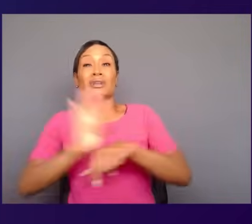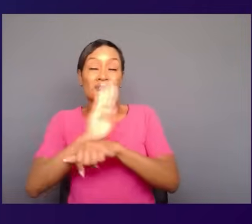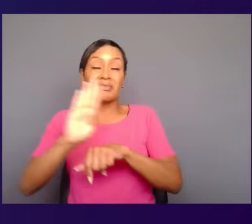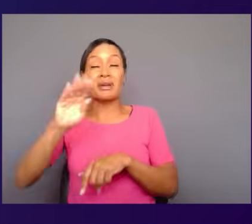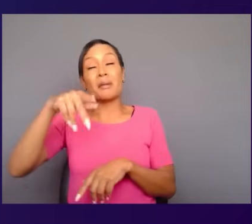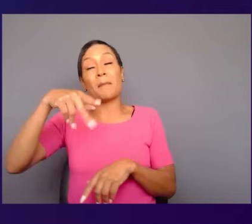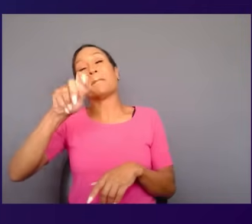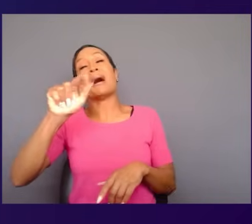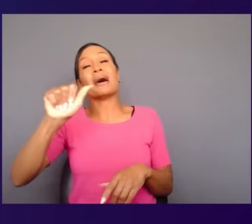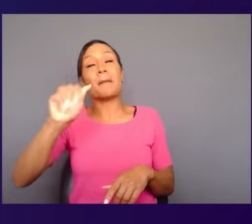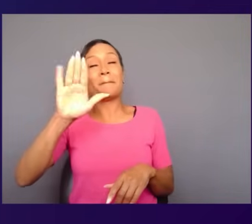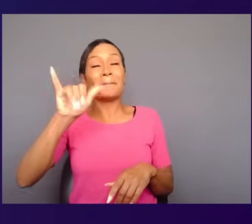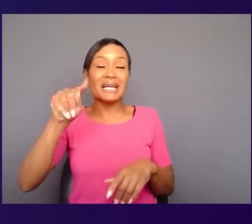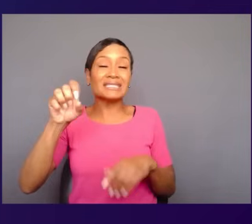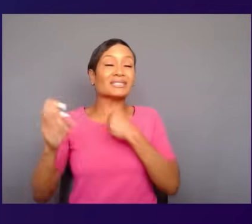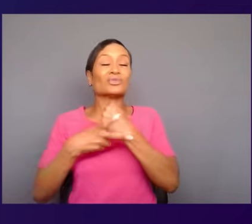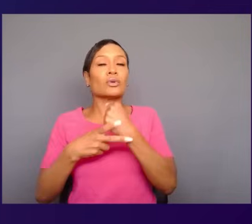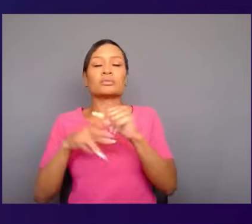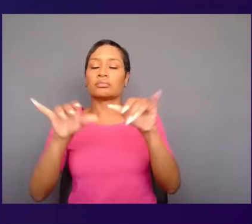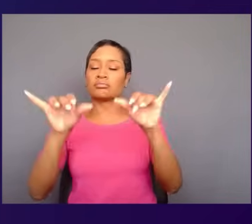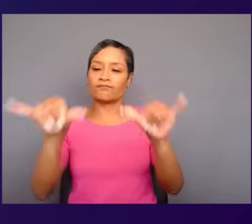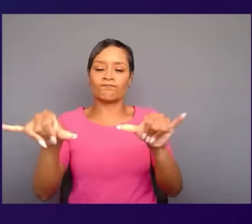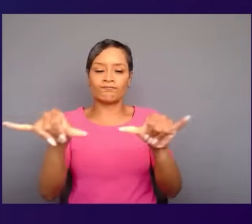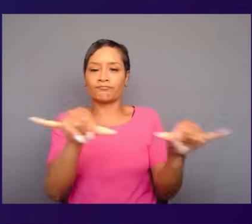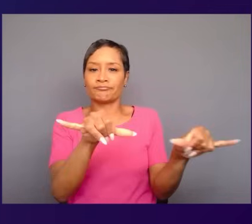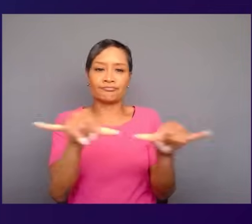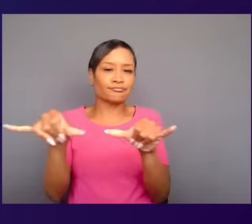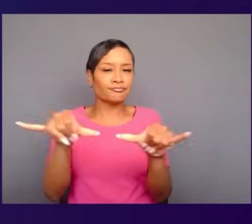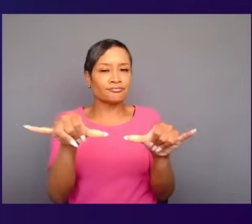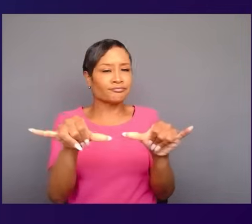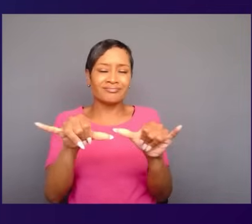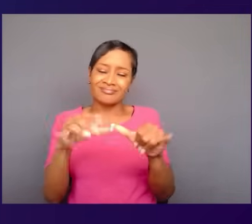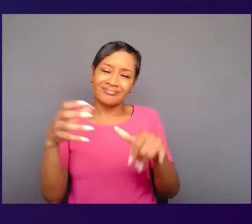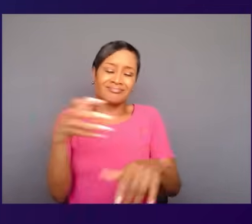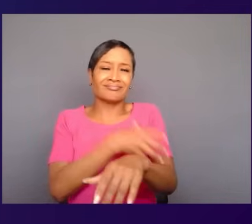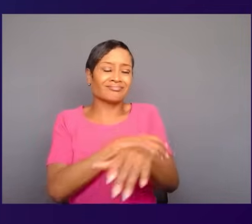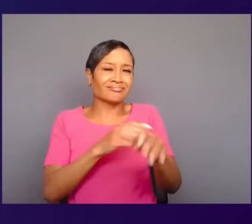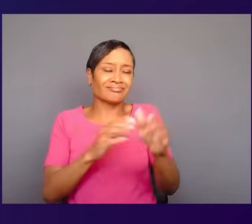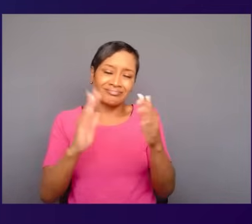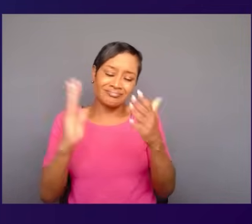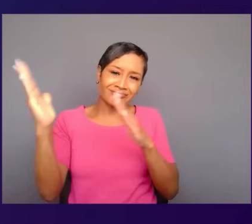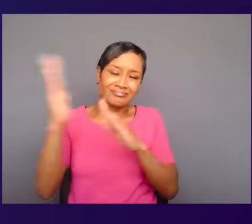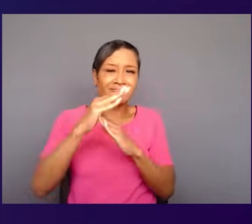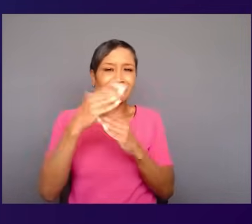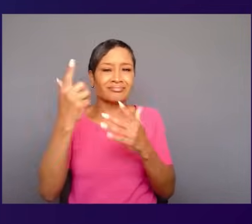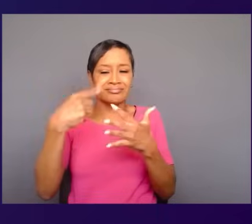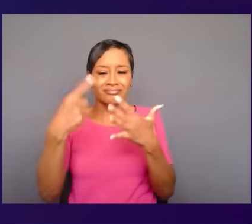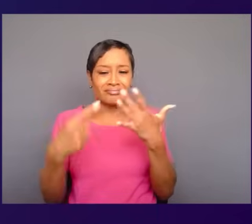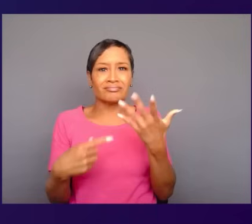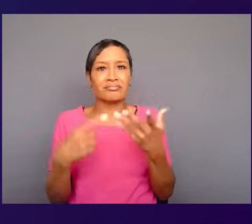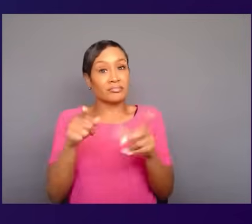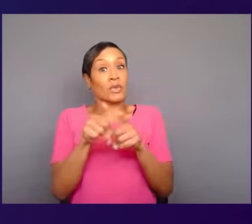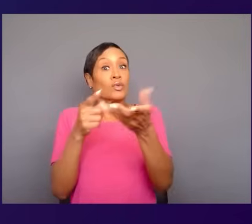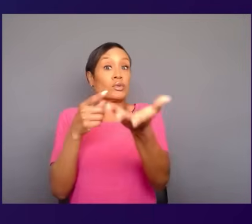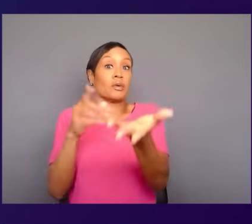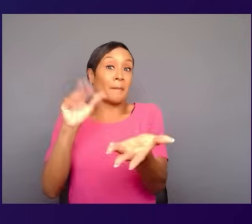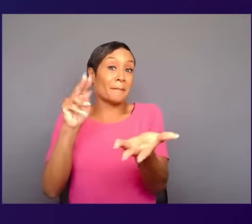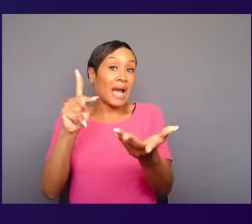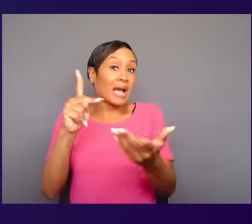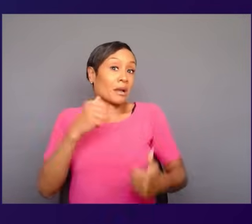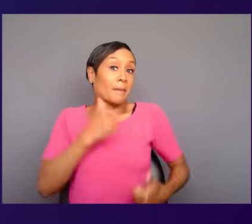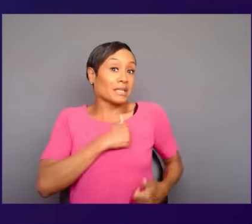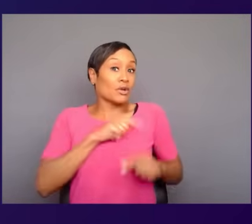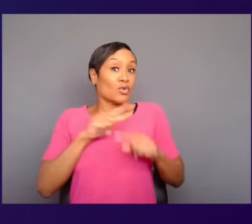storage, that we're providing those same high strength features, the kinds of things that, like you said, the banks and the military rely